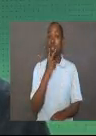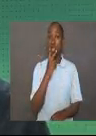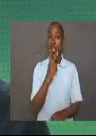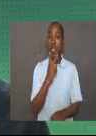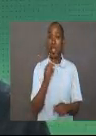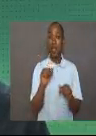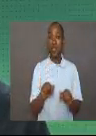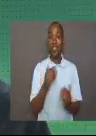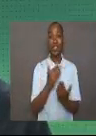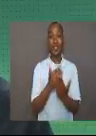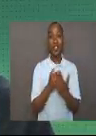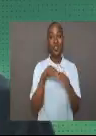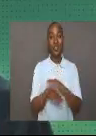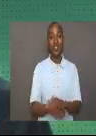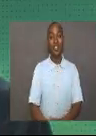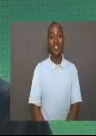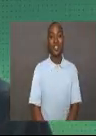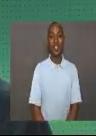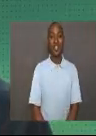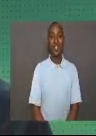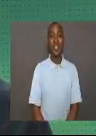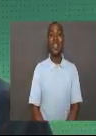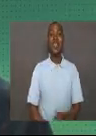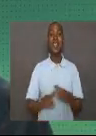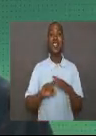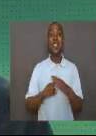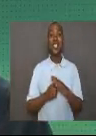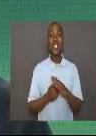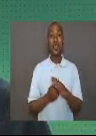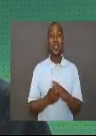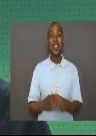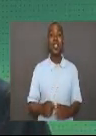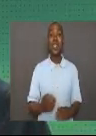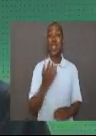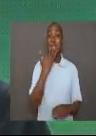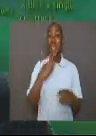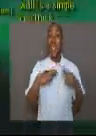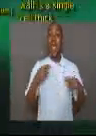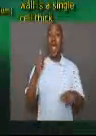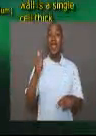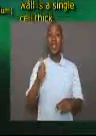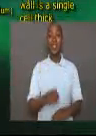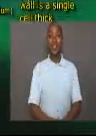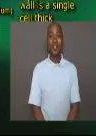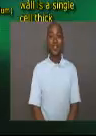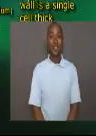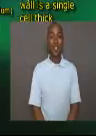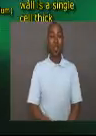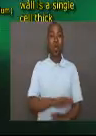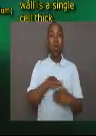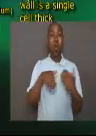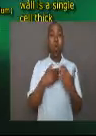this lesson. Let us begin with arteries. All